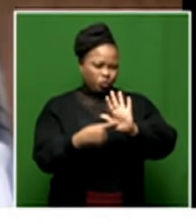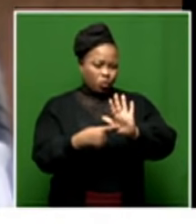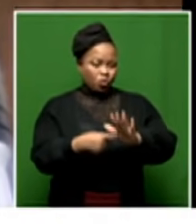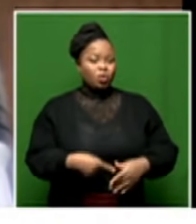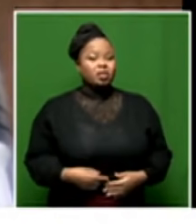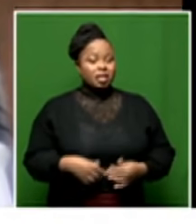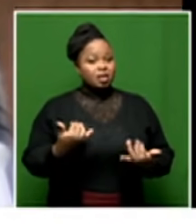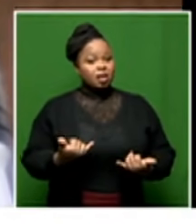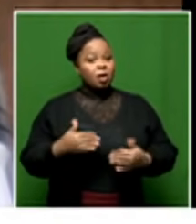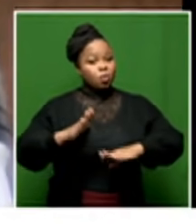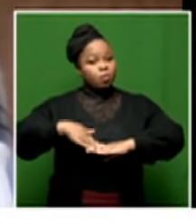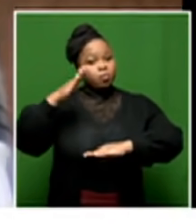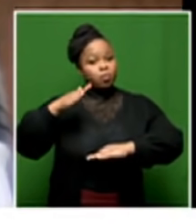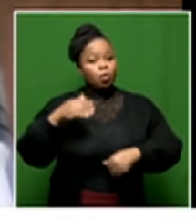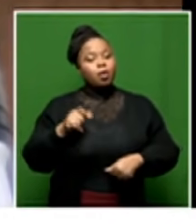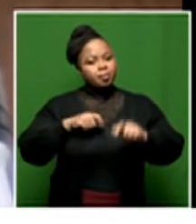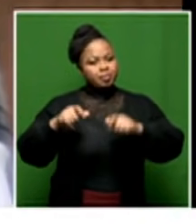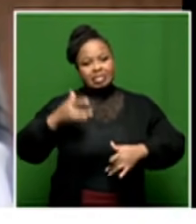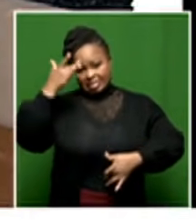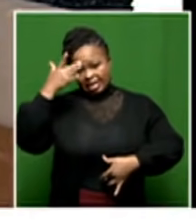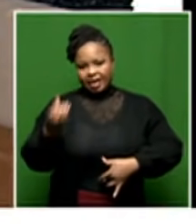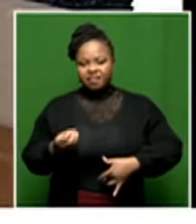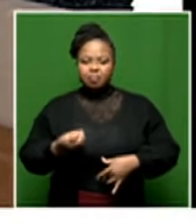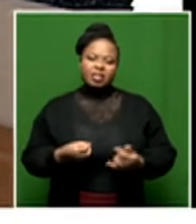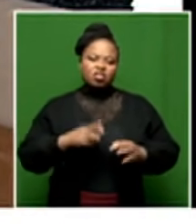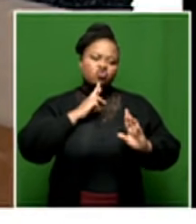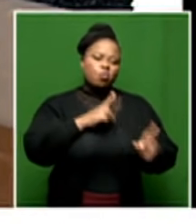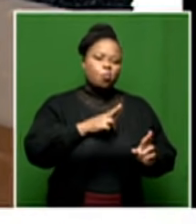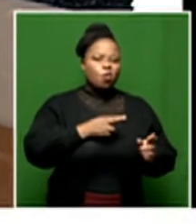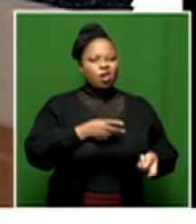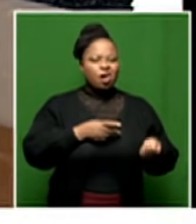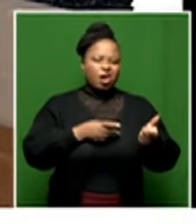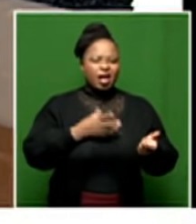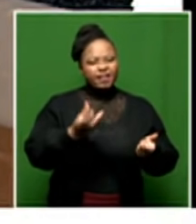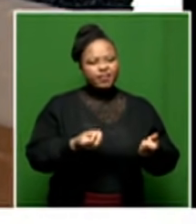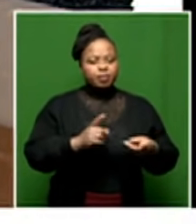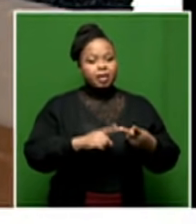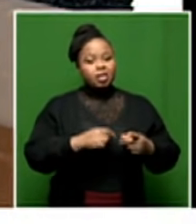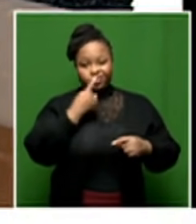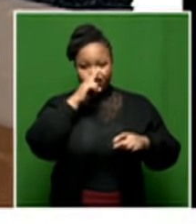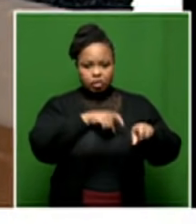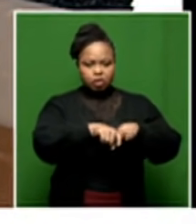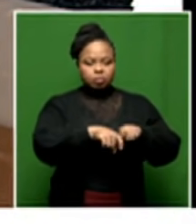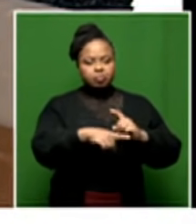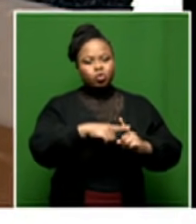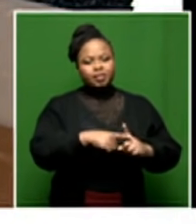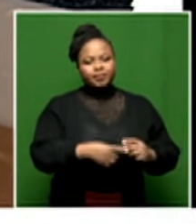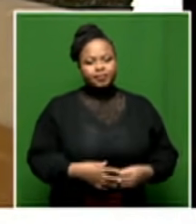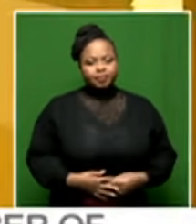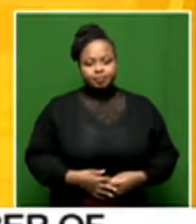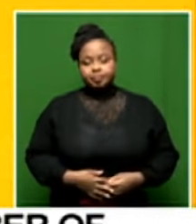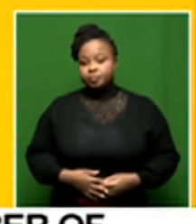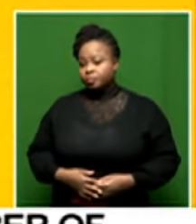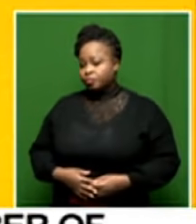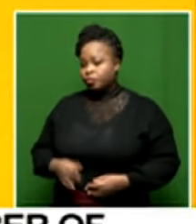the prevalence is far higher than what we're seeing with regard to the testing rates and positivity rates. Is there news